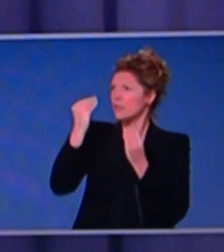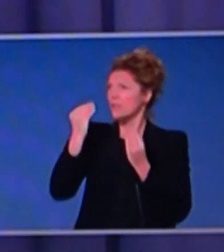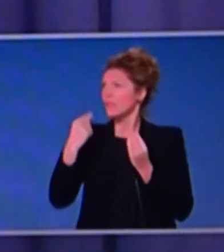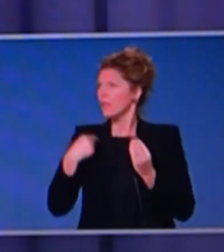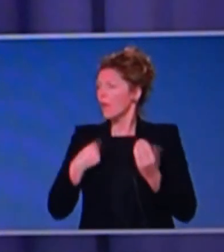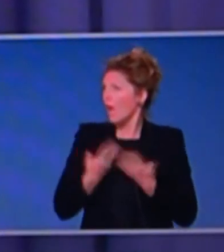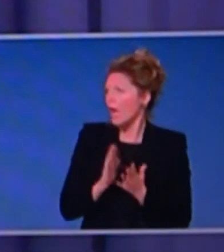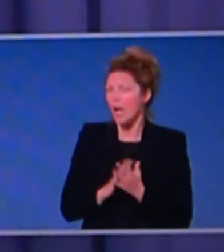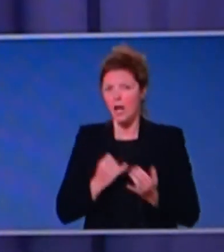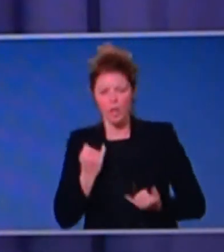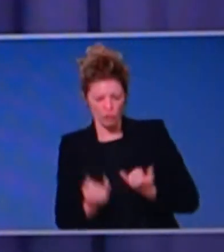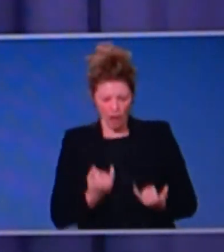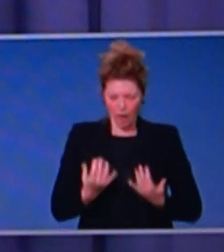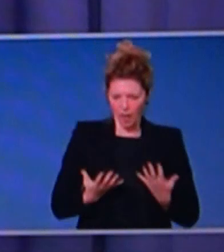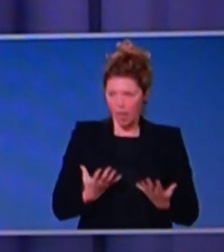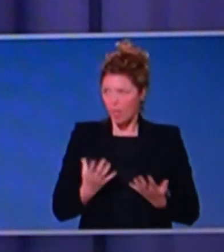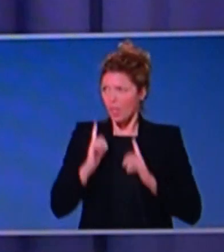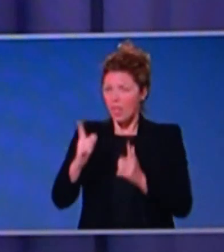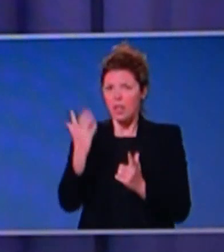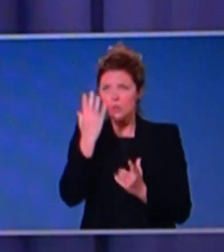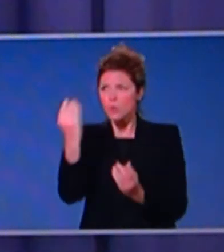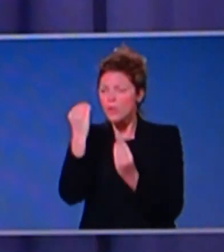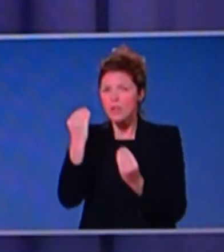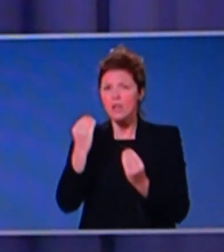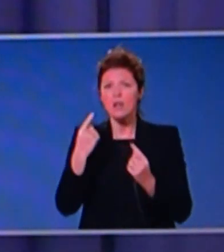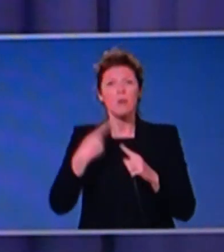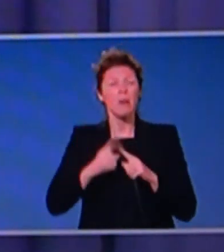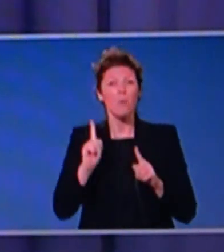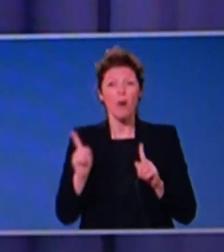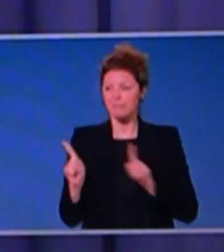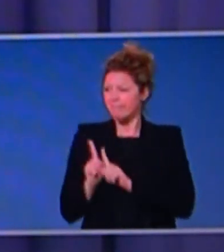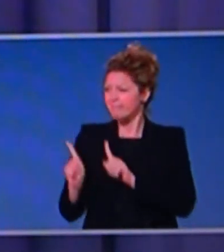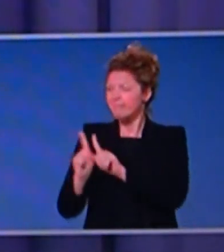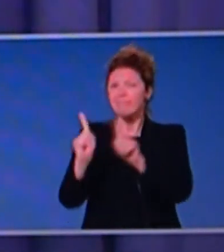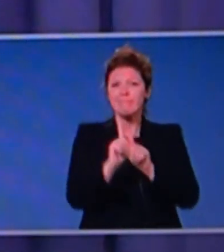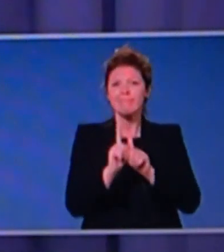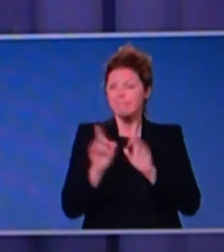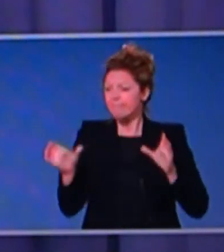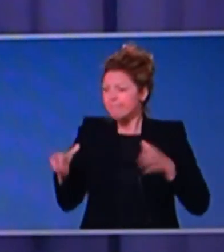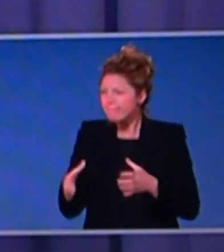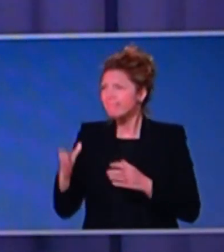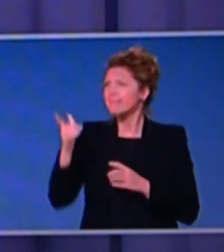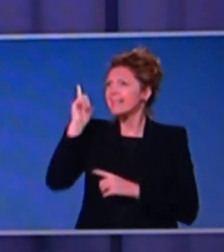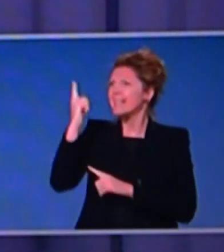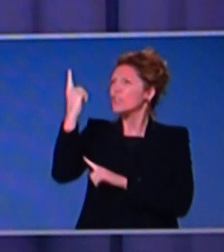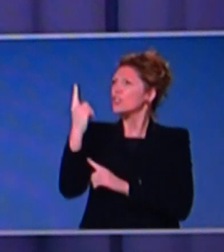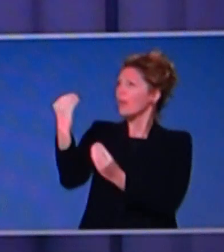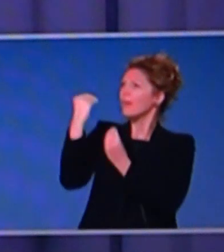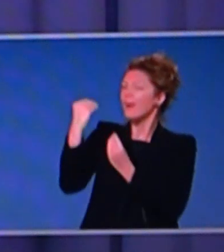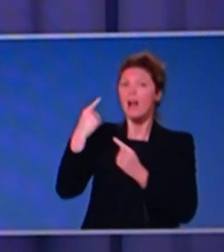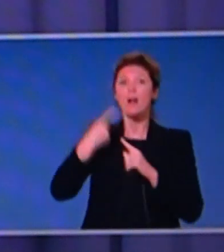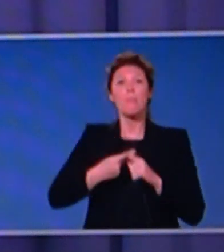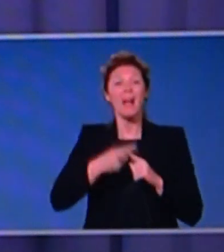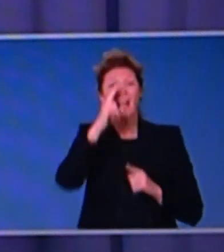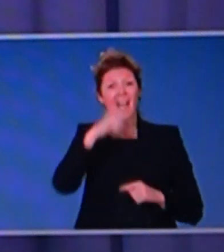there, not just about the fact they're not necessarily seeing and getting the supports that they did in a school environment, but our young people are concerned about the